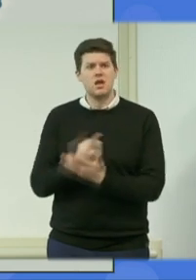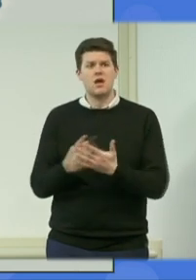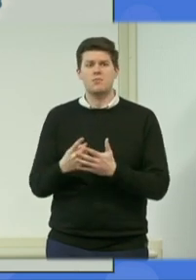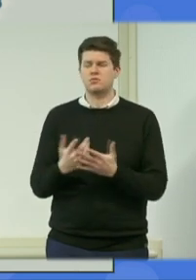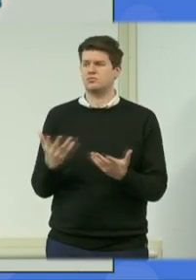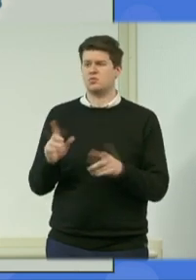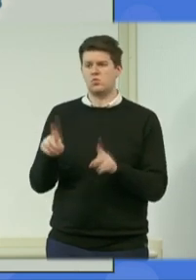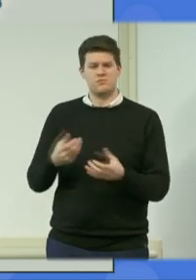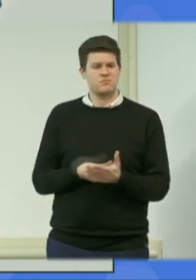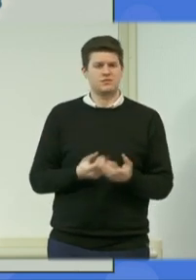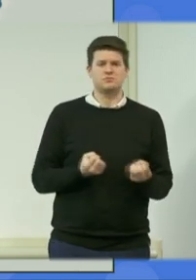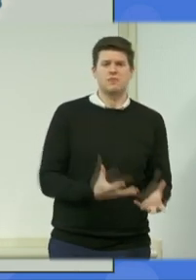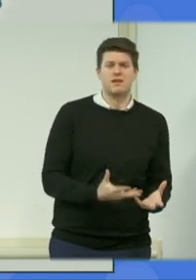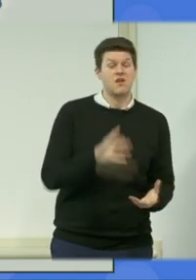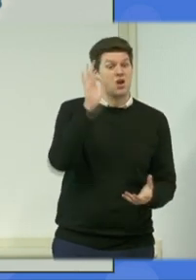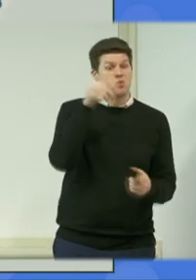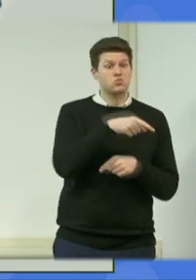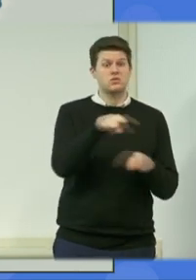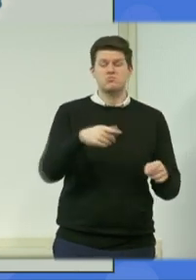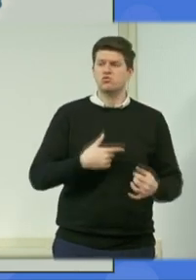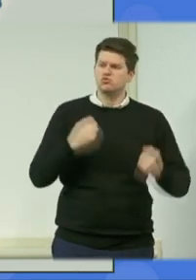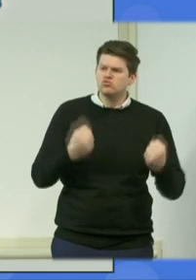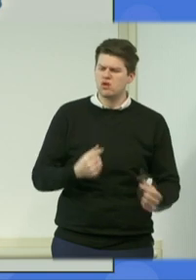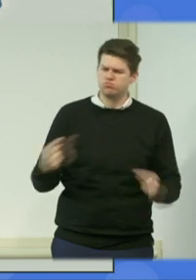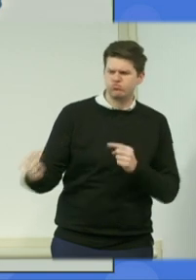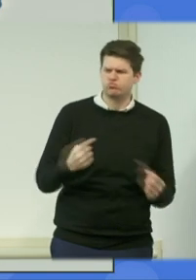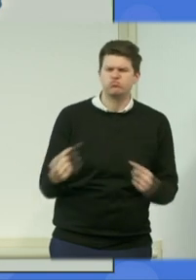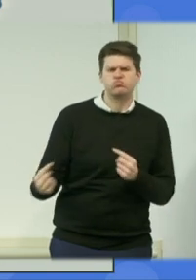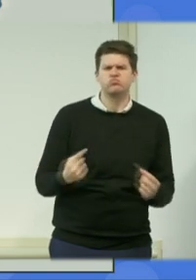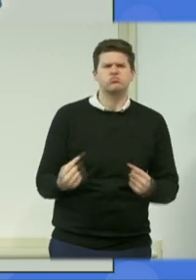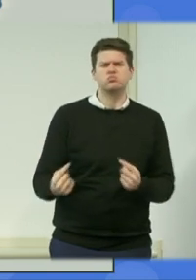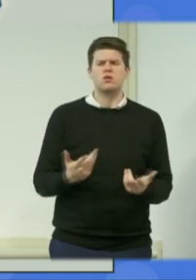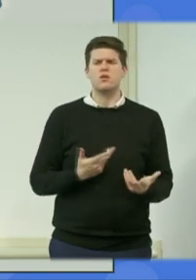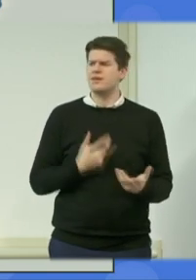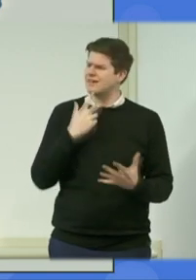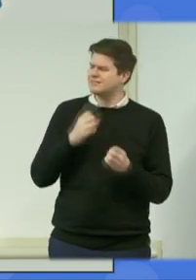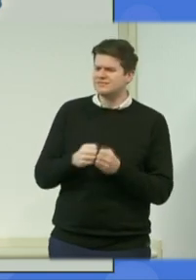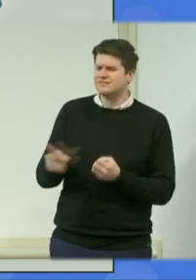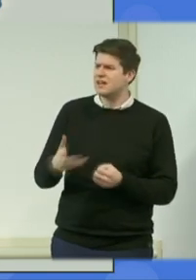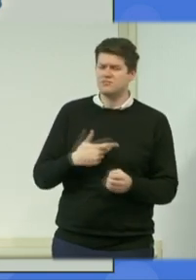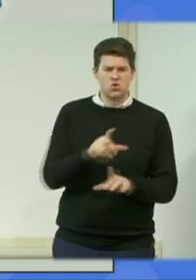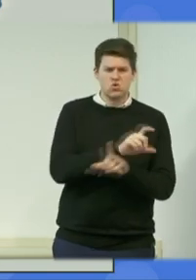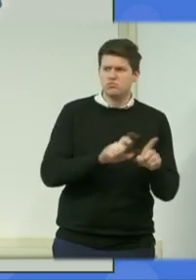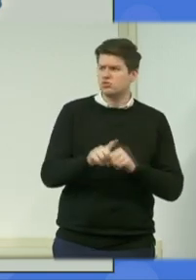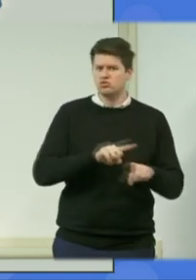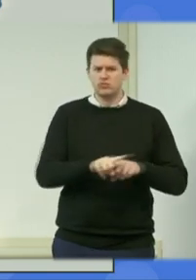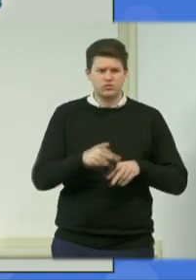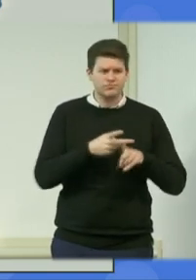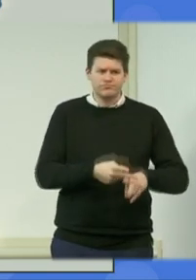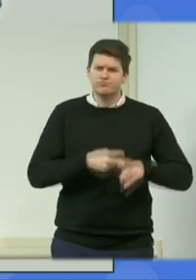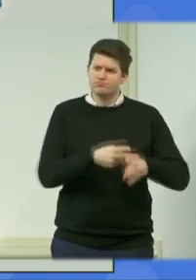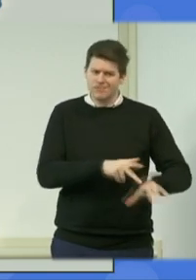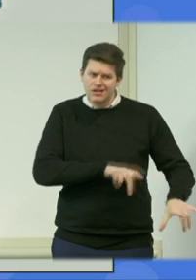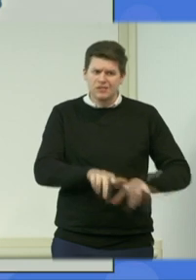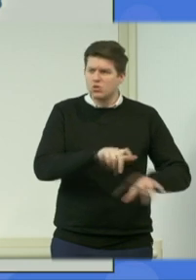very strong pitch that says we just don't have enough money to sustain our communities. And so